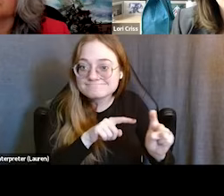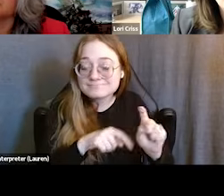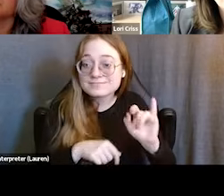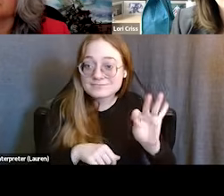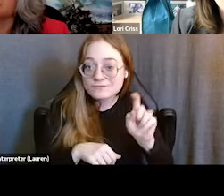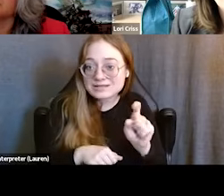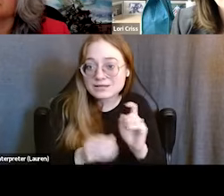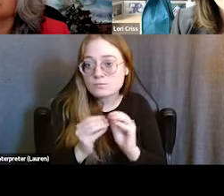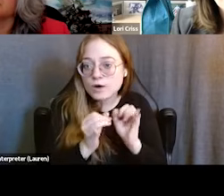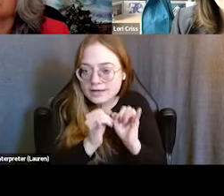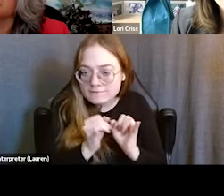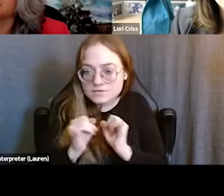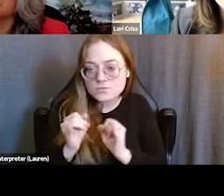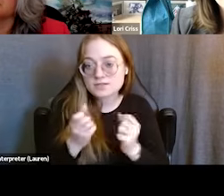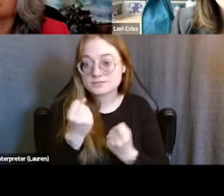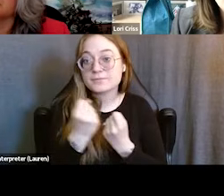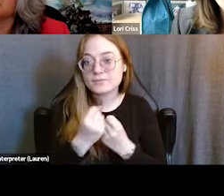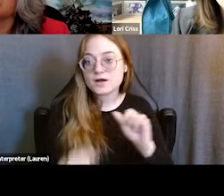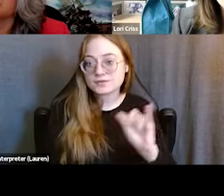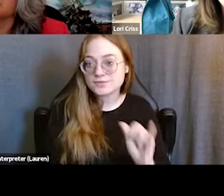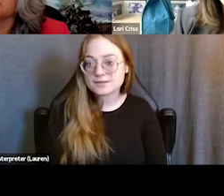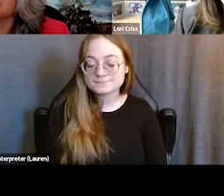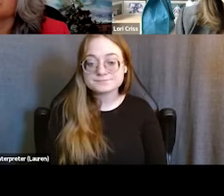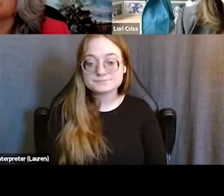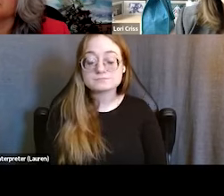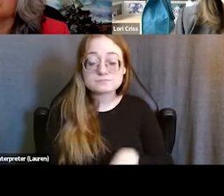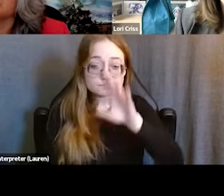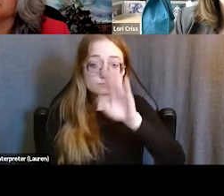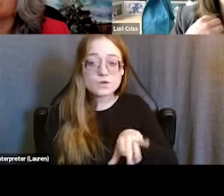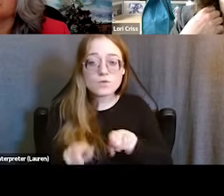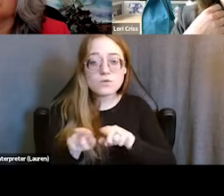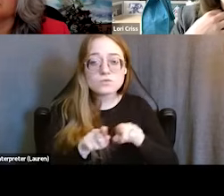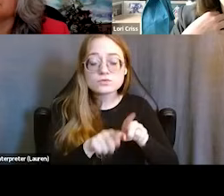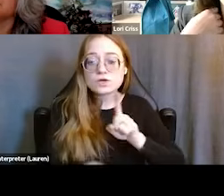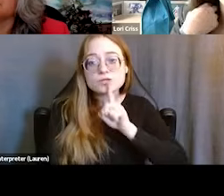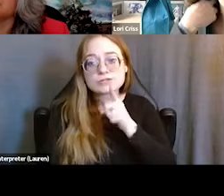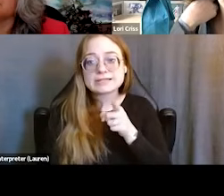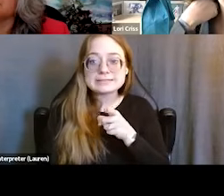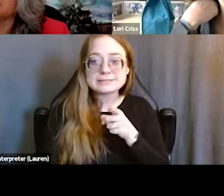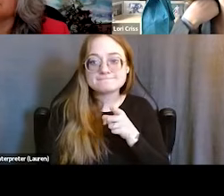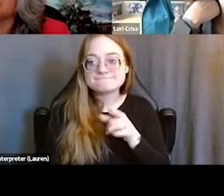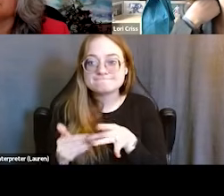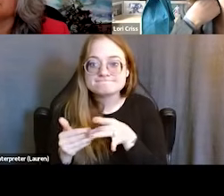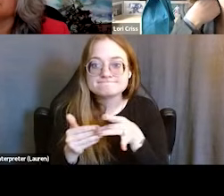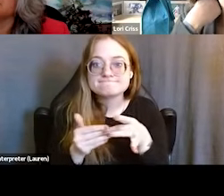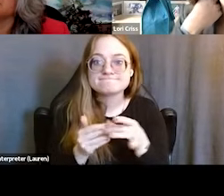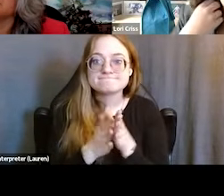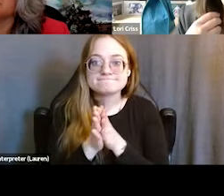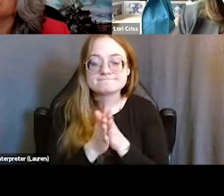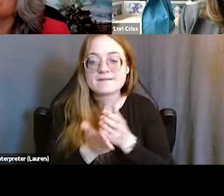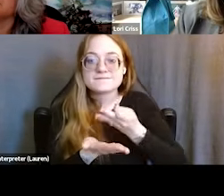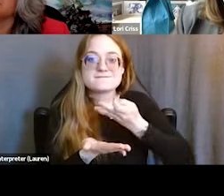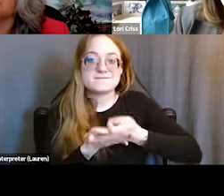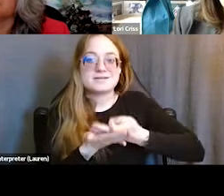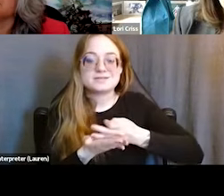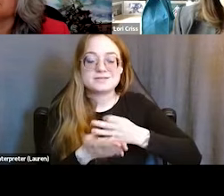individualized support as well. And also to really drive the financing work home as